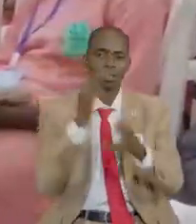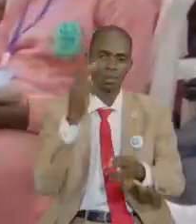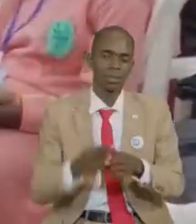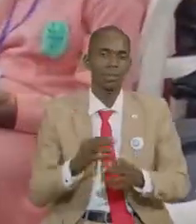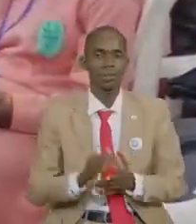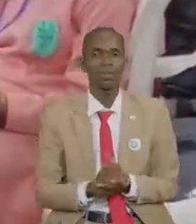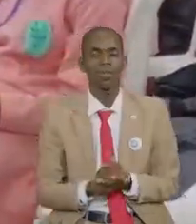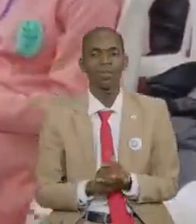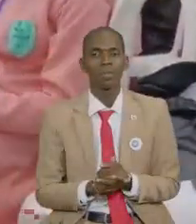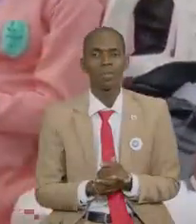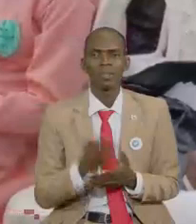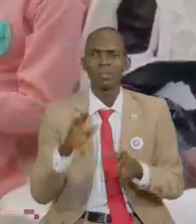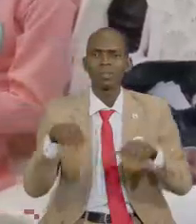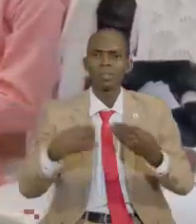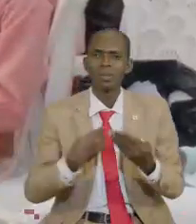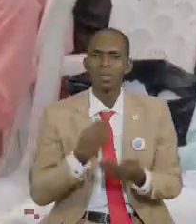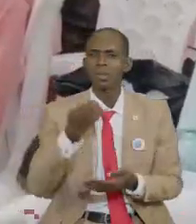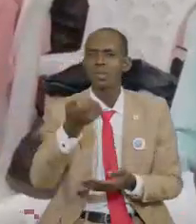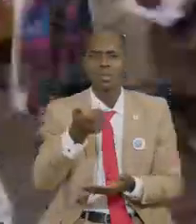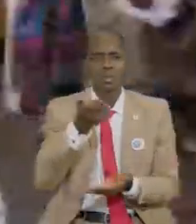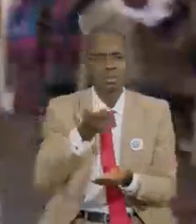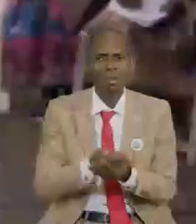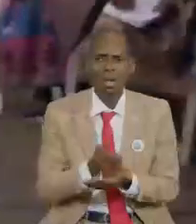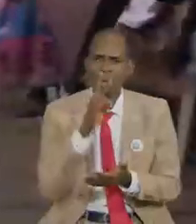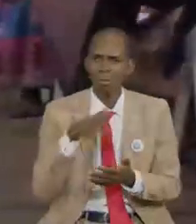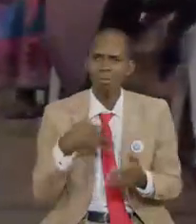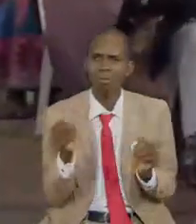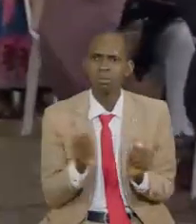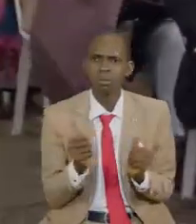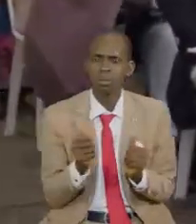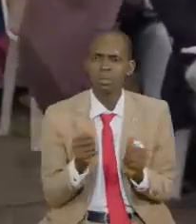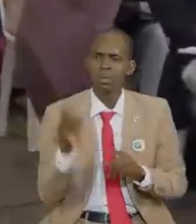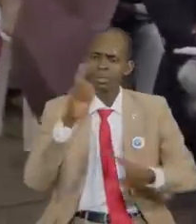The amen is like there's something in your...